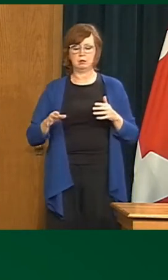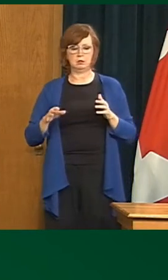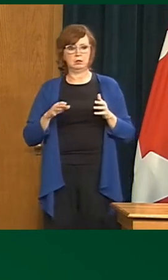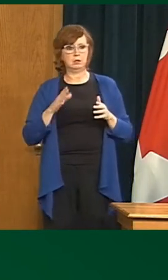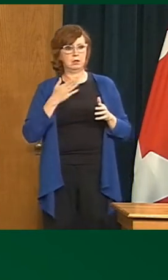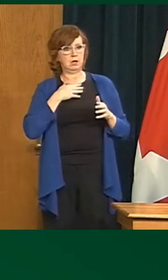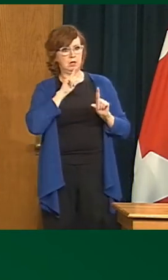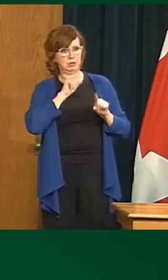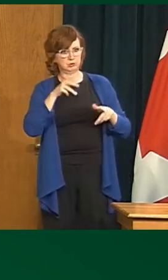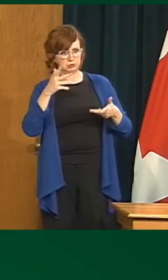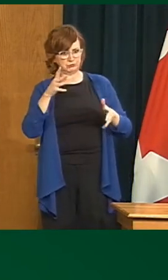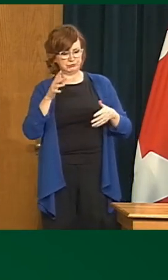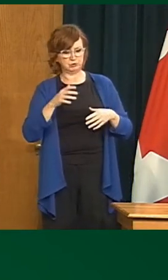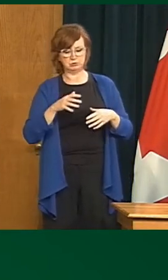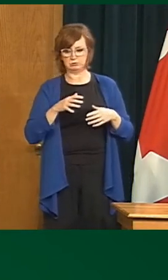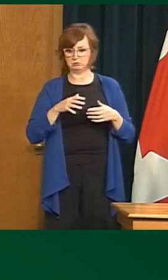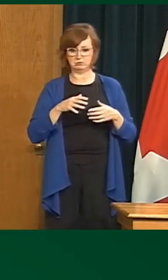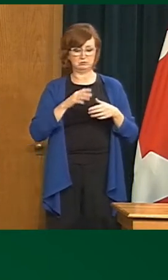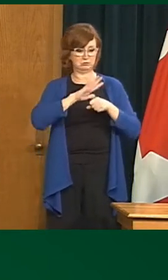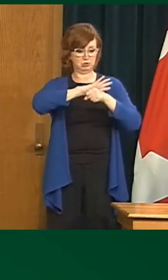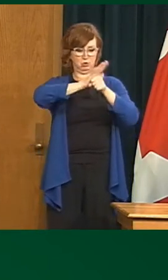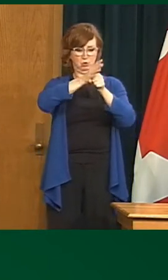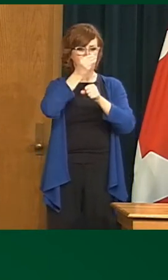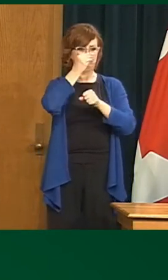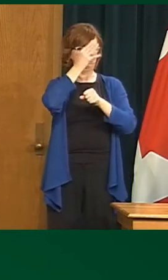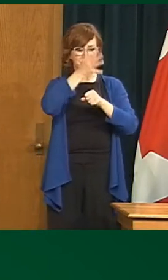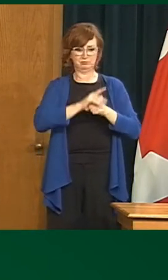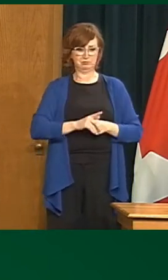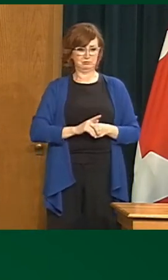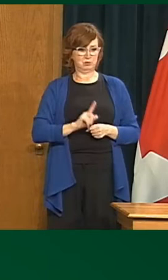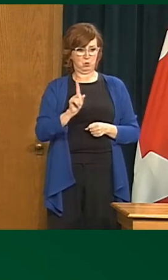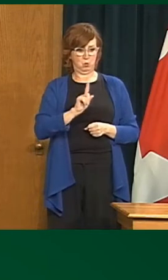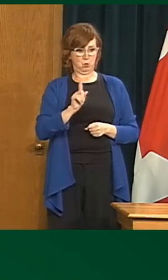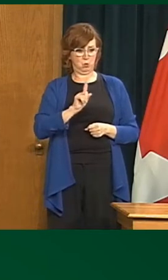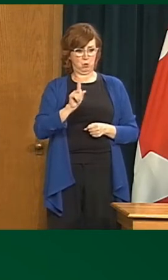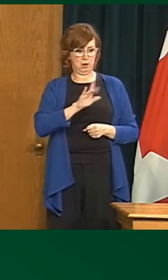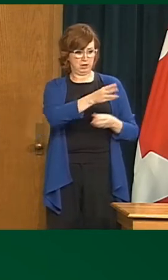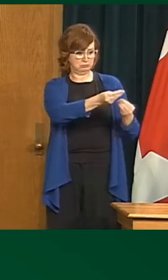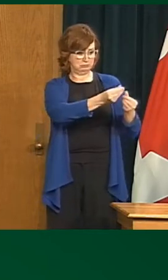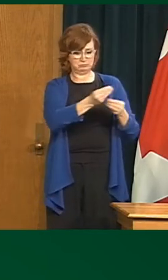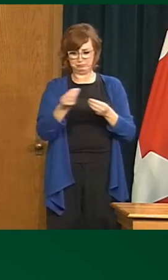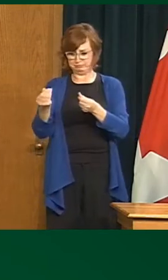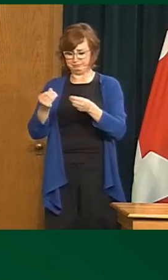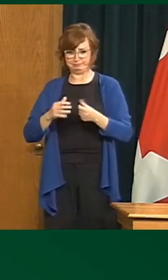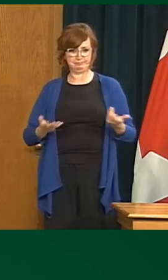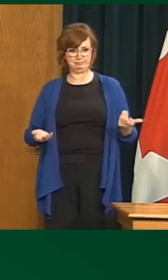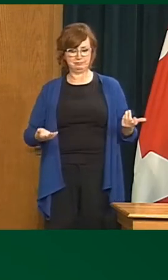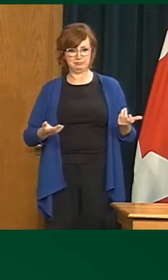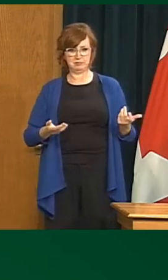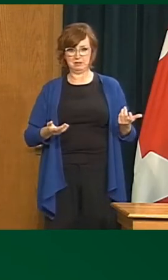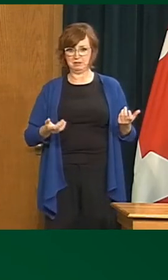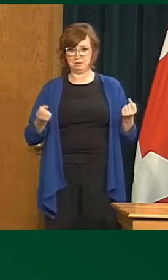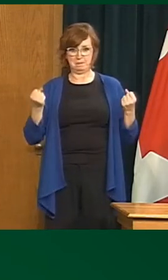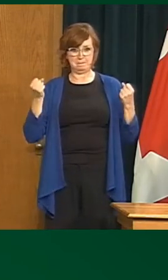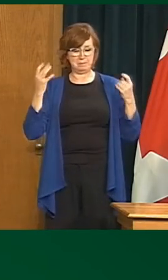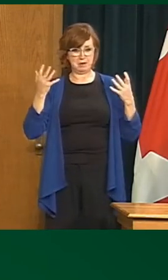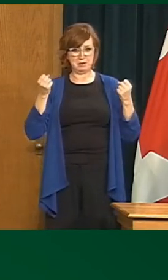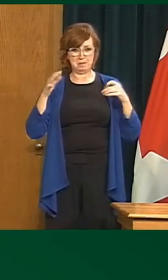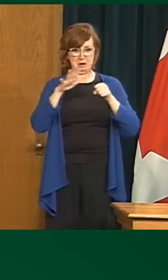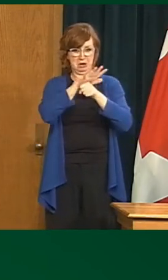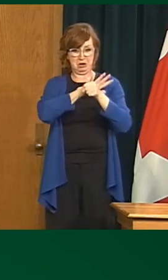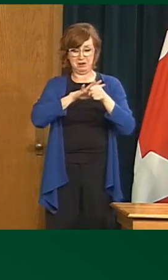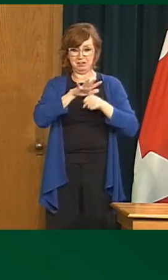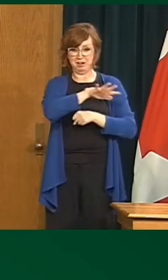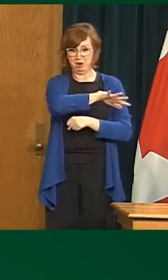province and in other areas of this nation and the world, quite frankly, that have gone to great lengths to modify how they are coming together